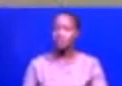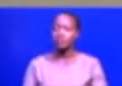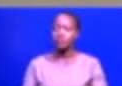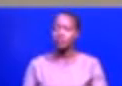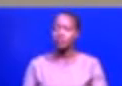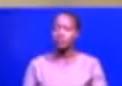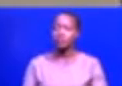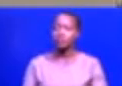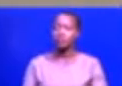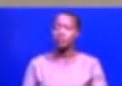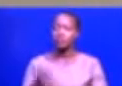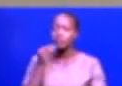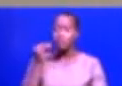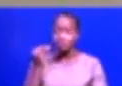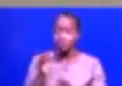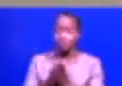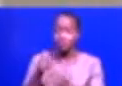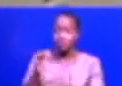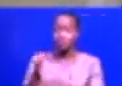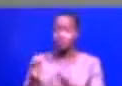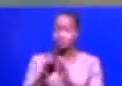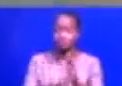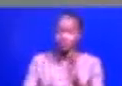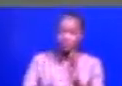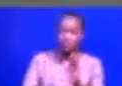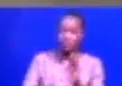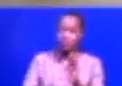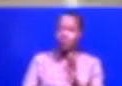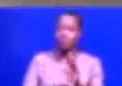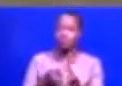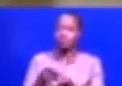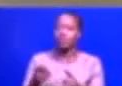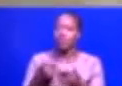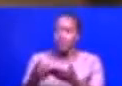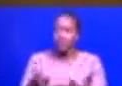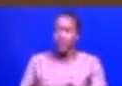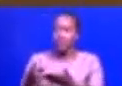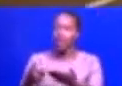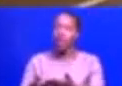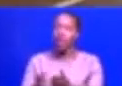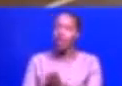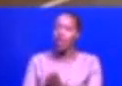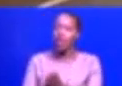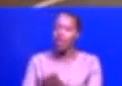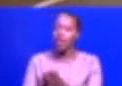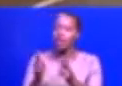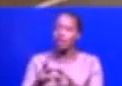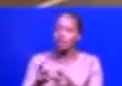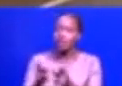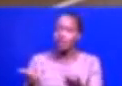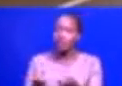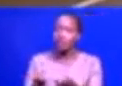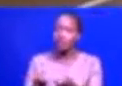Usually we have a home and away series, and there's that. But we are having discussions on the venues. And so